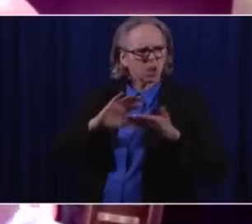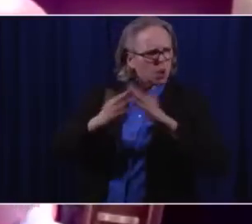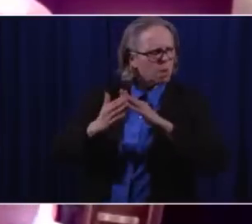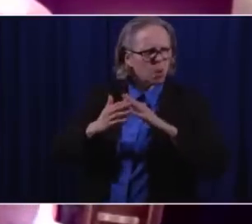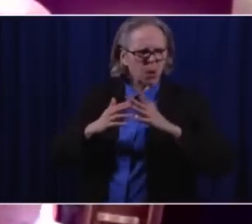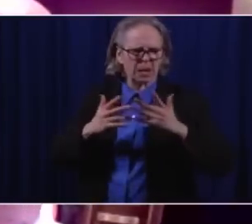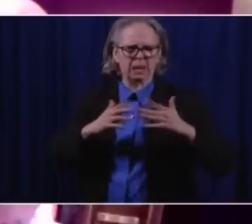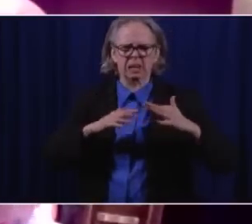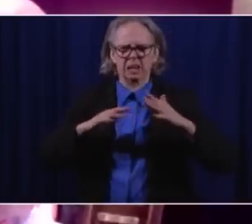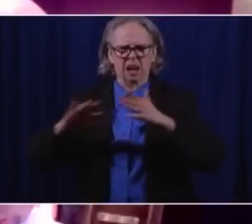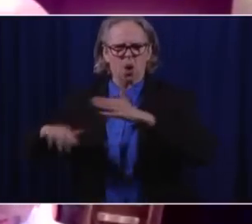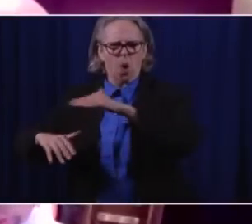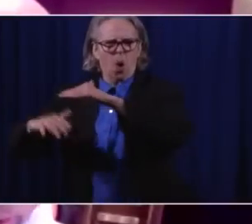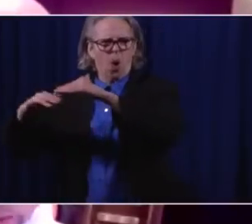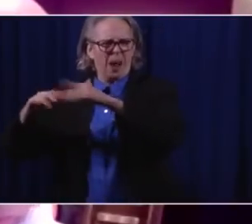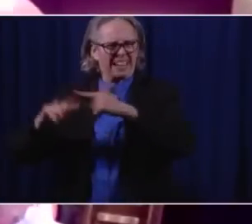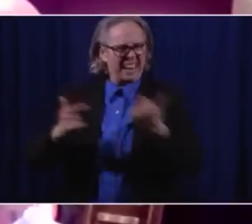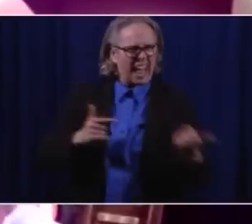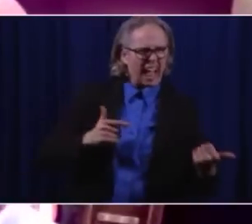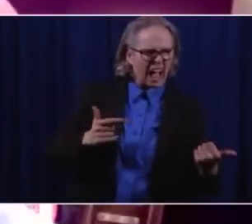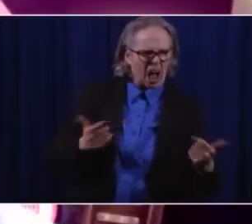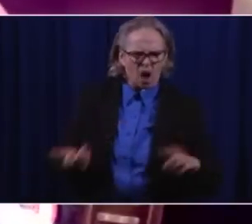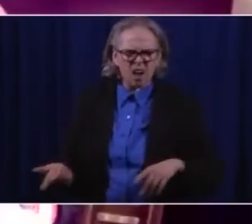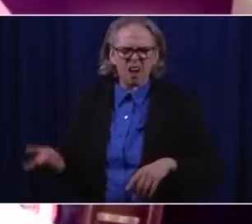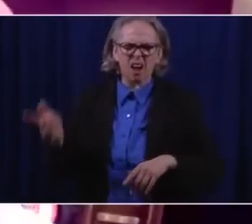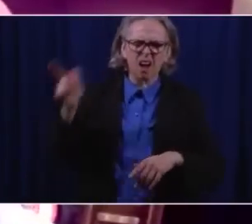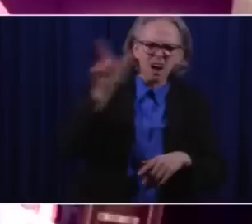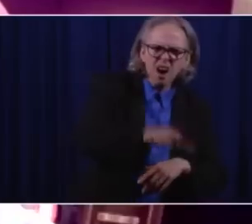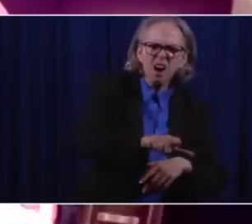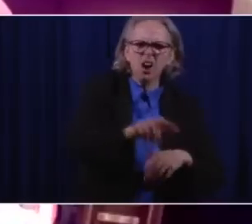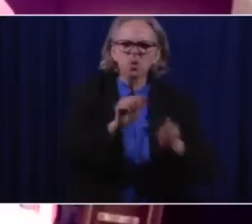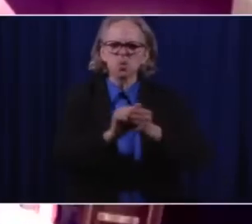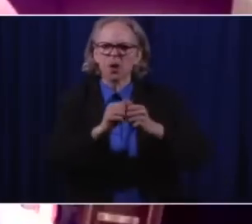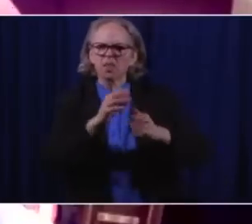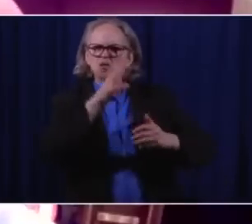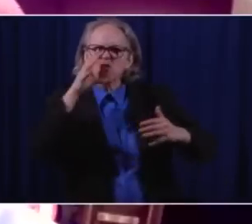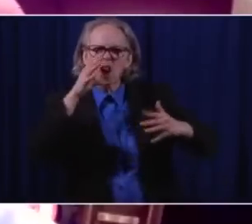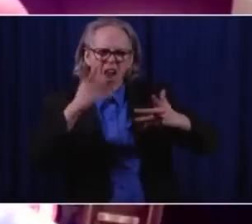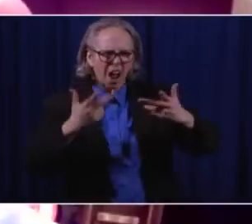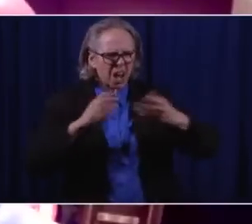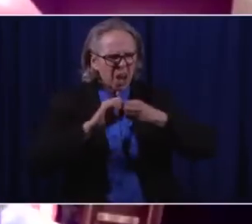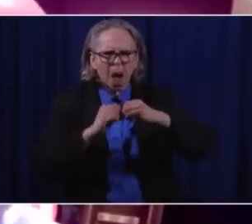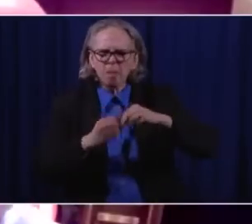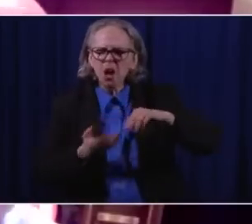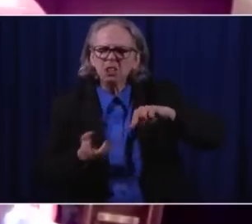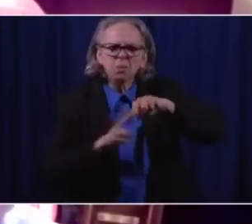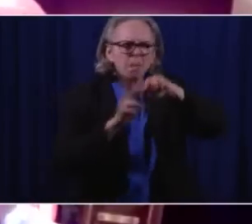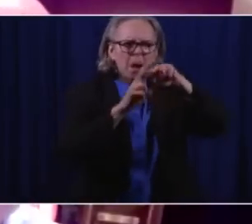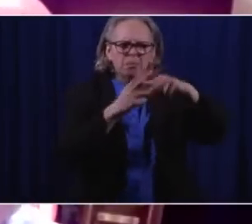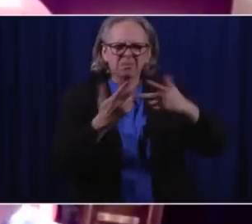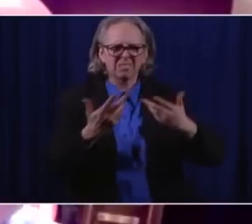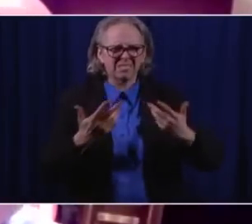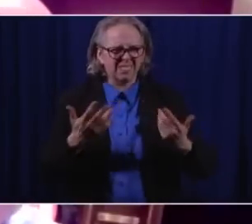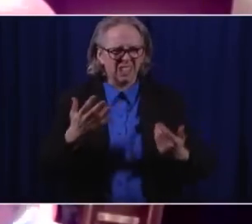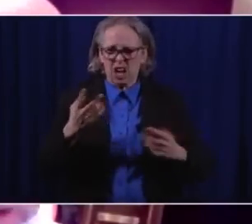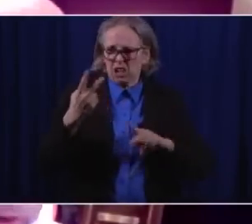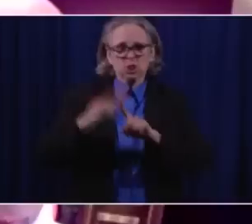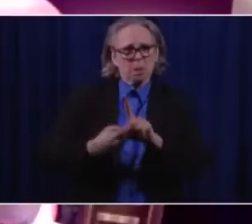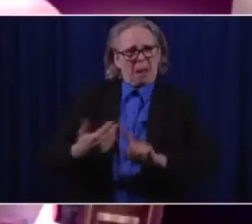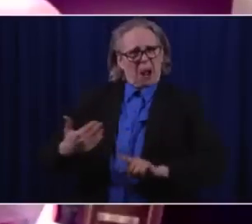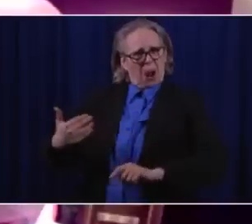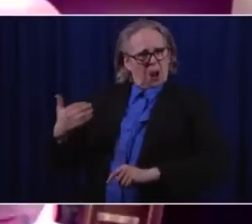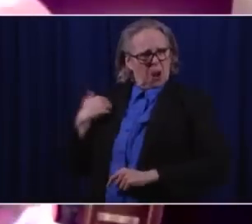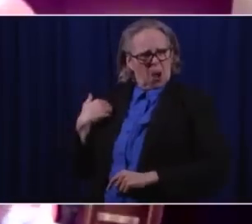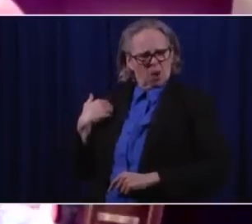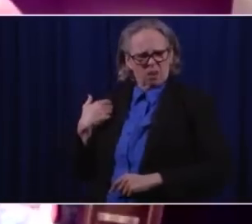seeing it more and more. Just to give you some quick ideas, 2 months ago, 5% of our patients at Knox were